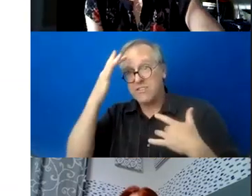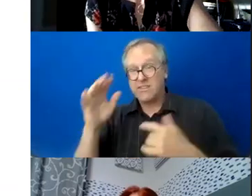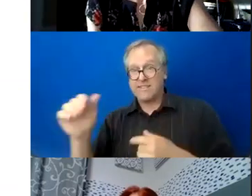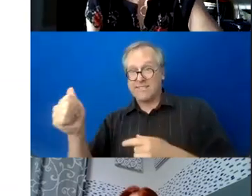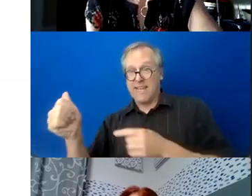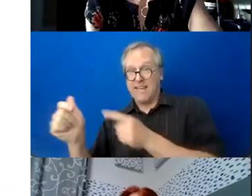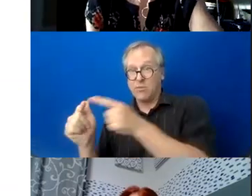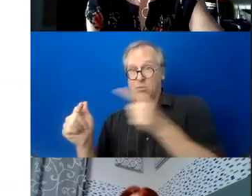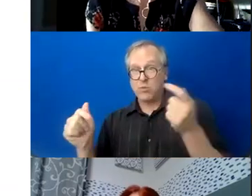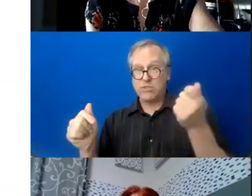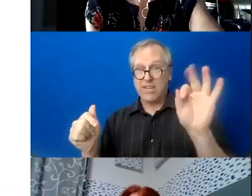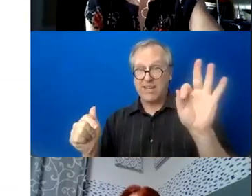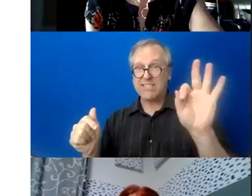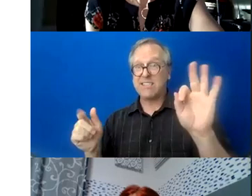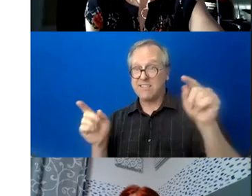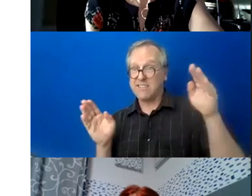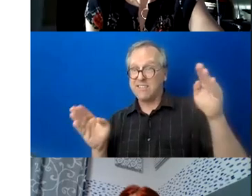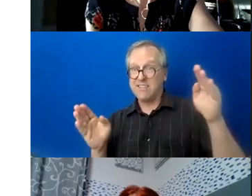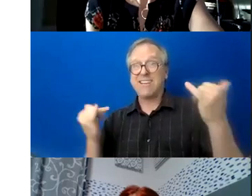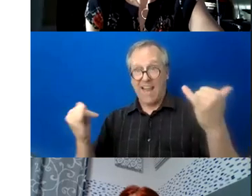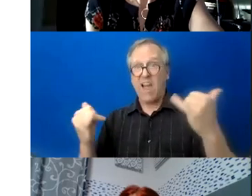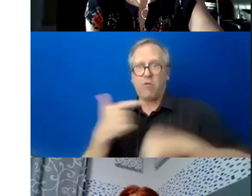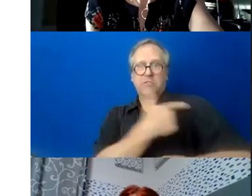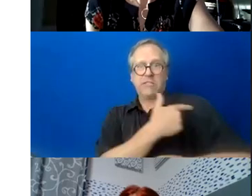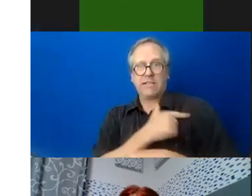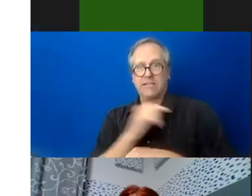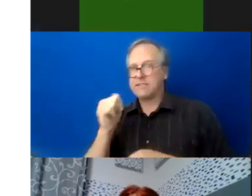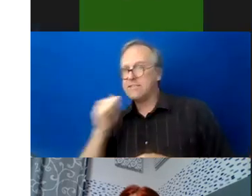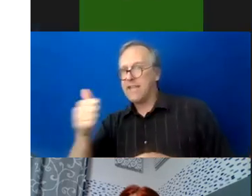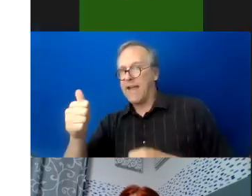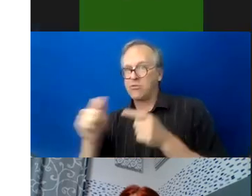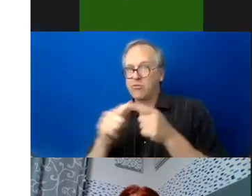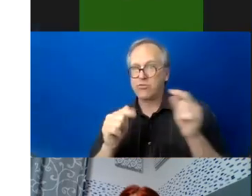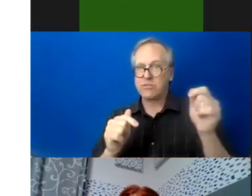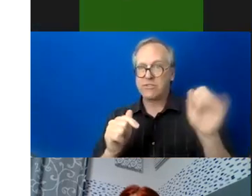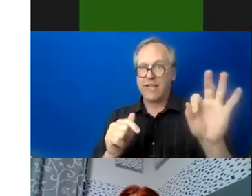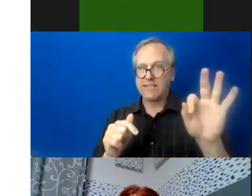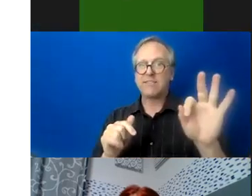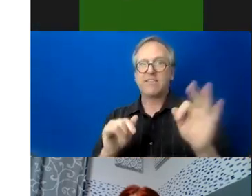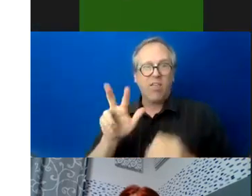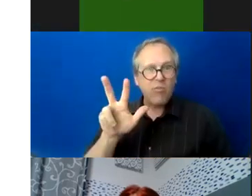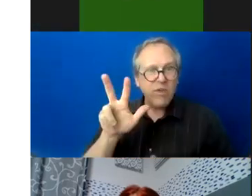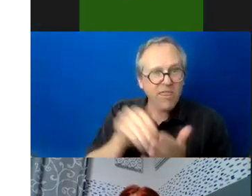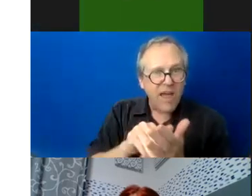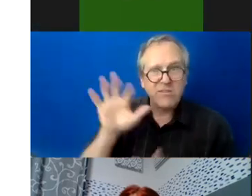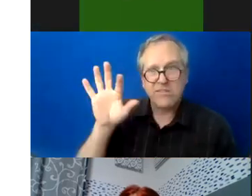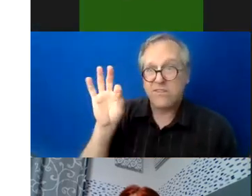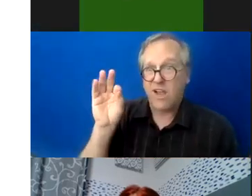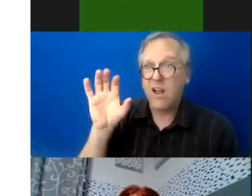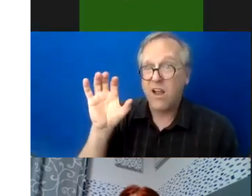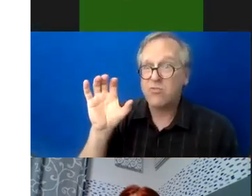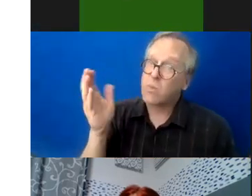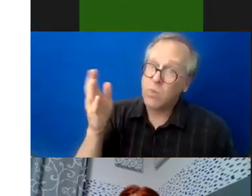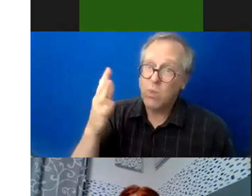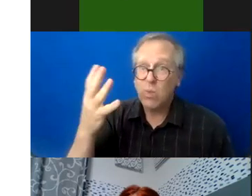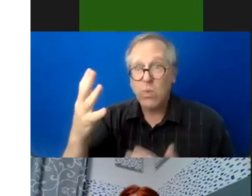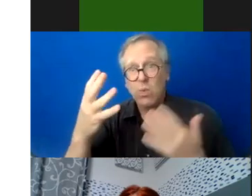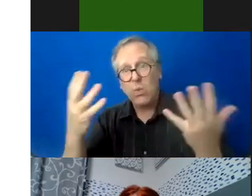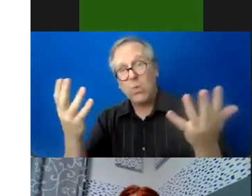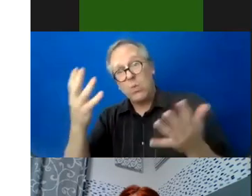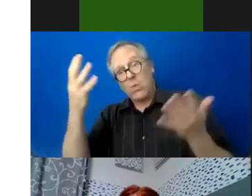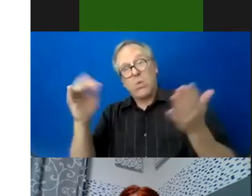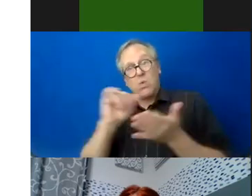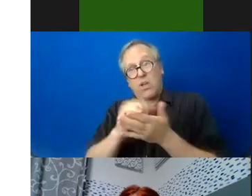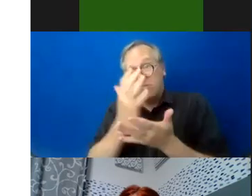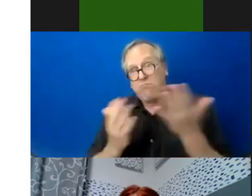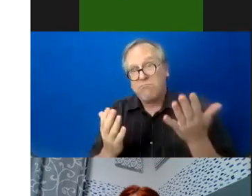group that almost all are now eligible for vaccines, we're at 3,590 cases. So depending on how your brain works and how you